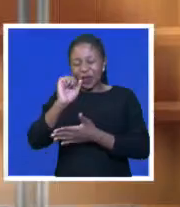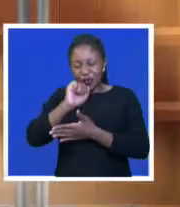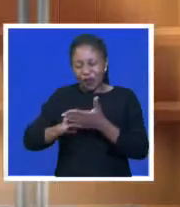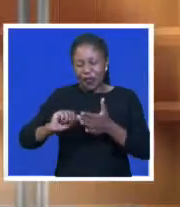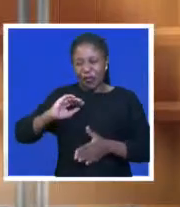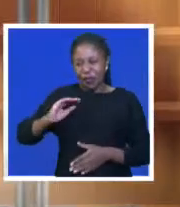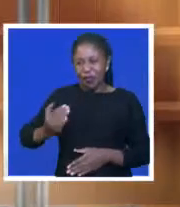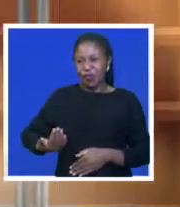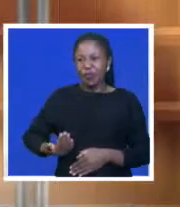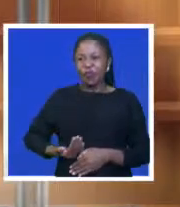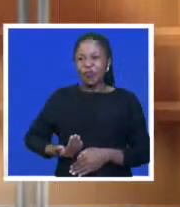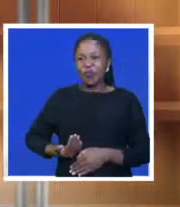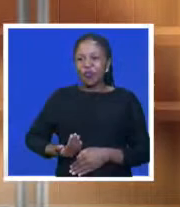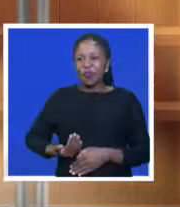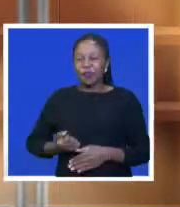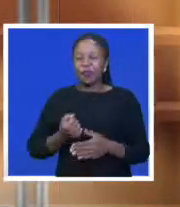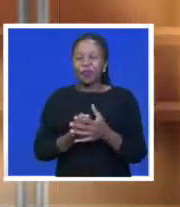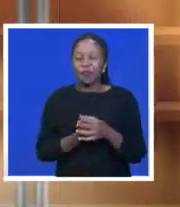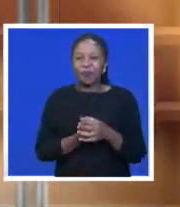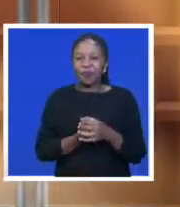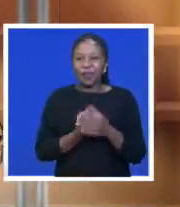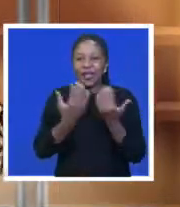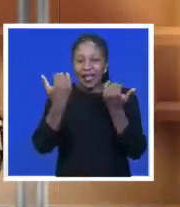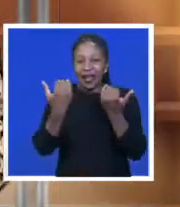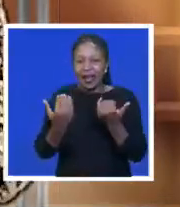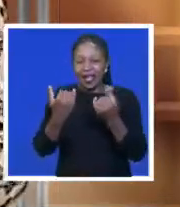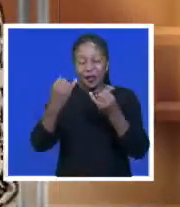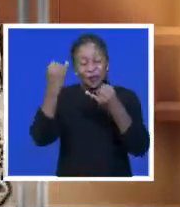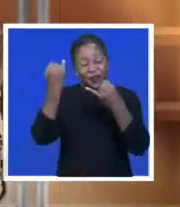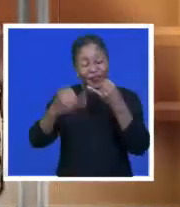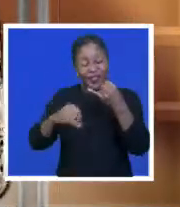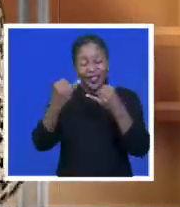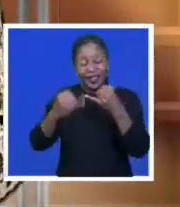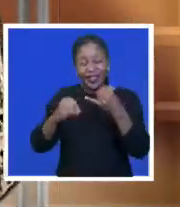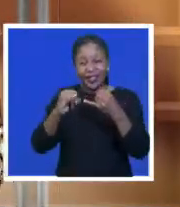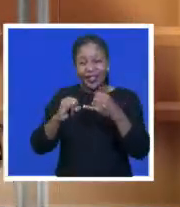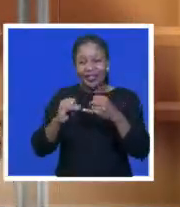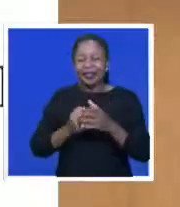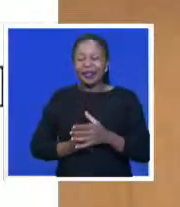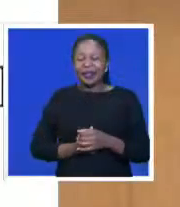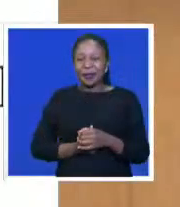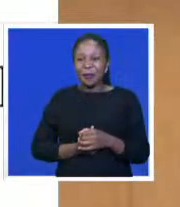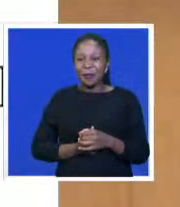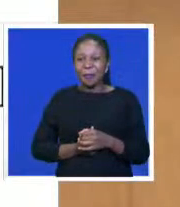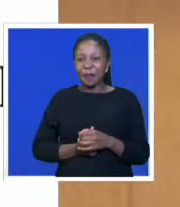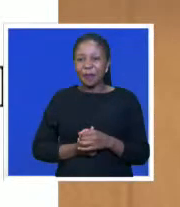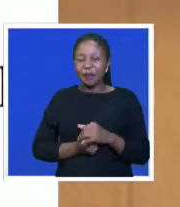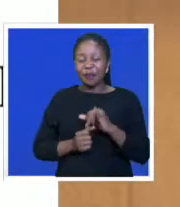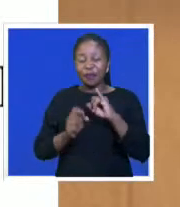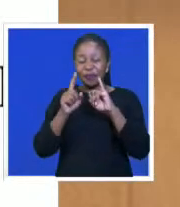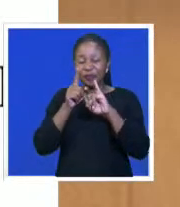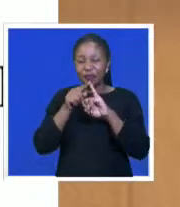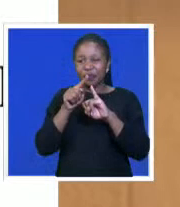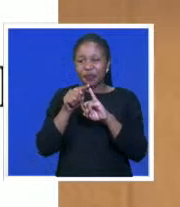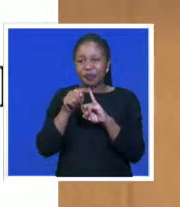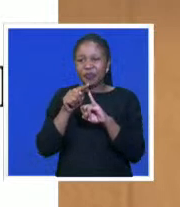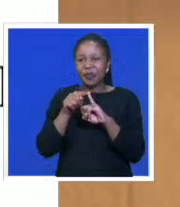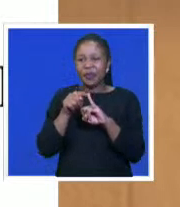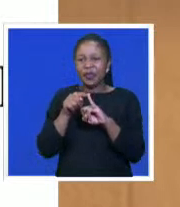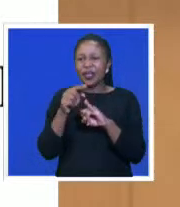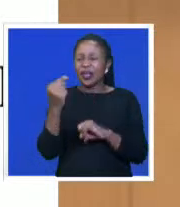go through the questions for the last time. The first question is, name the